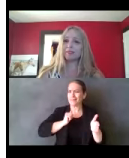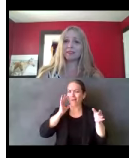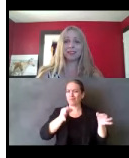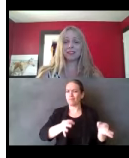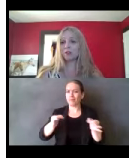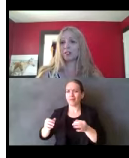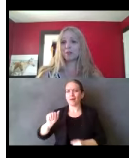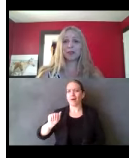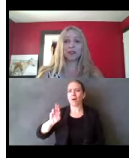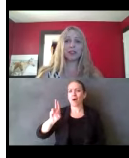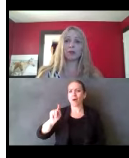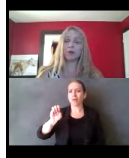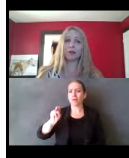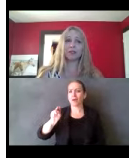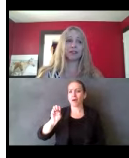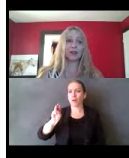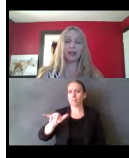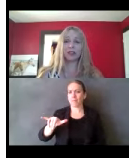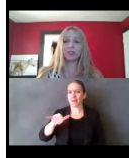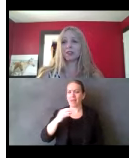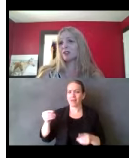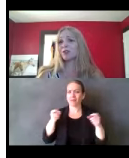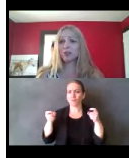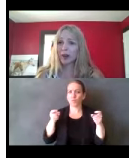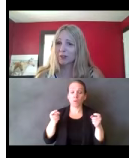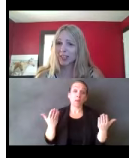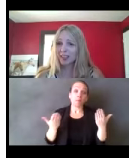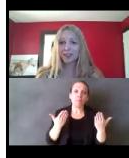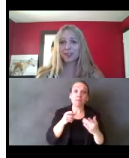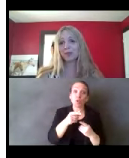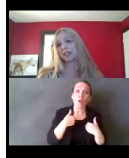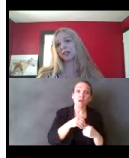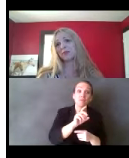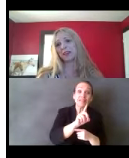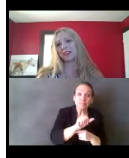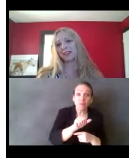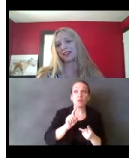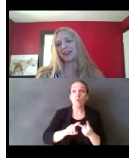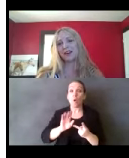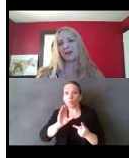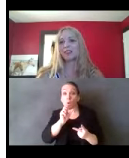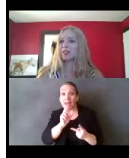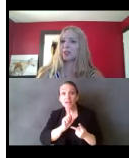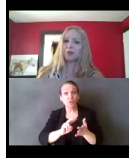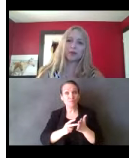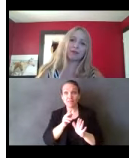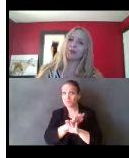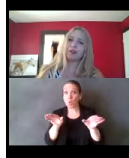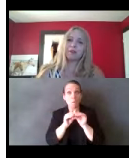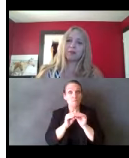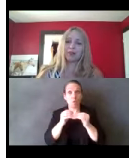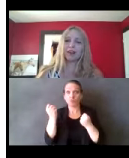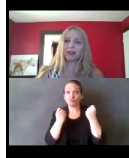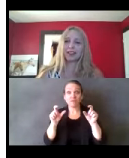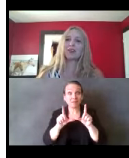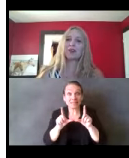Maybe your disability or your age has caused your driver's license to be taken away. That's a huge one for a lot